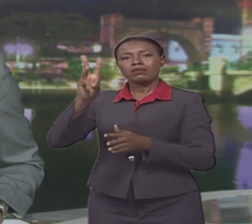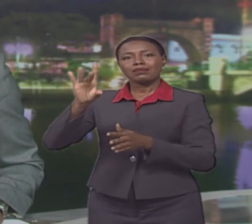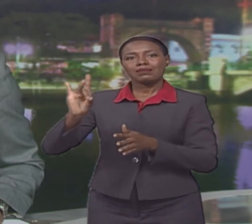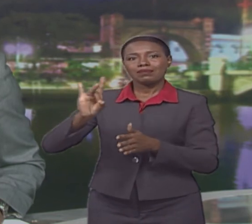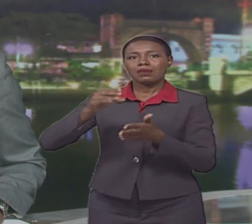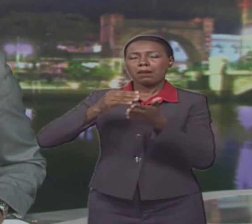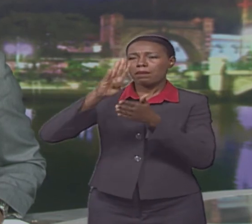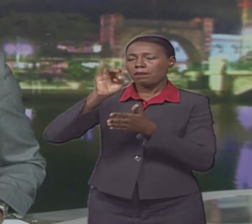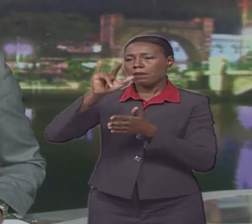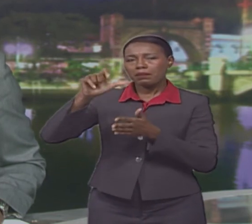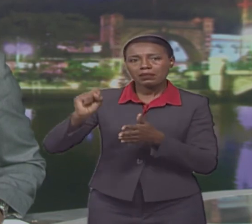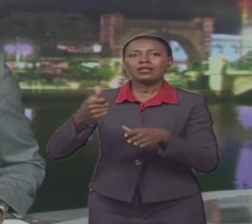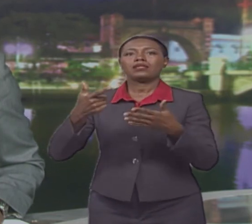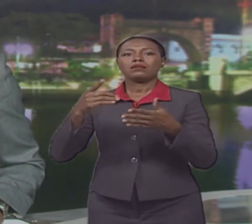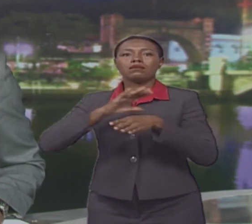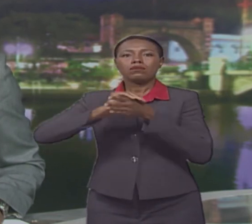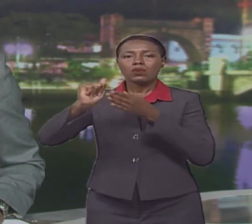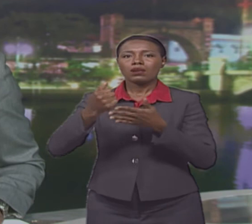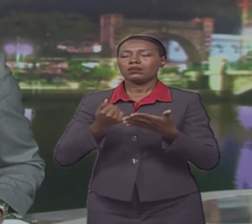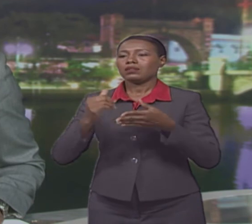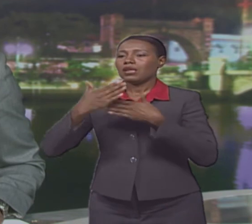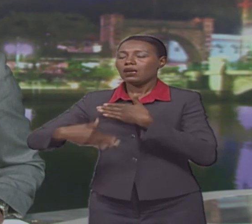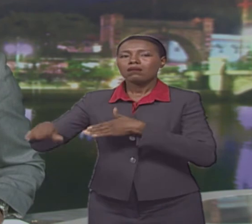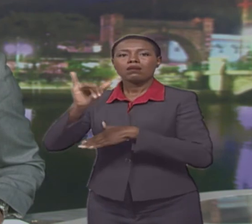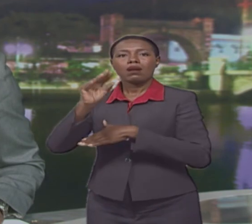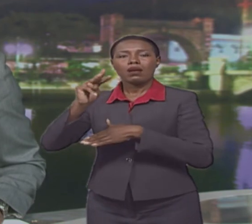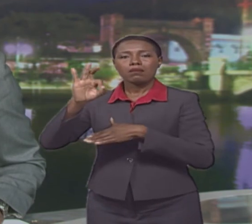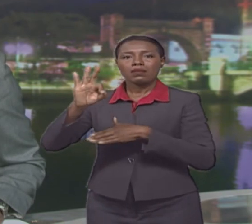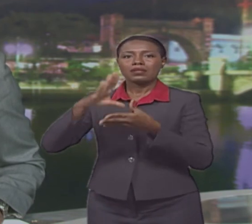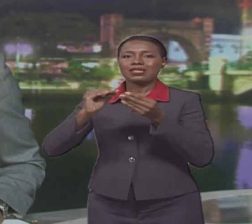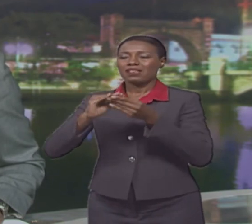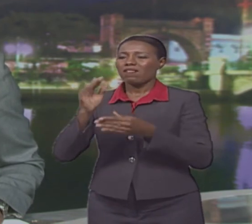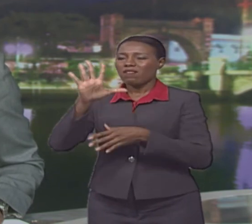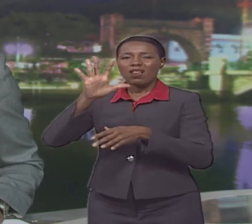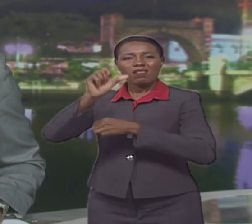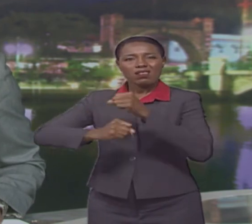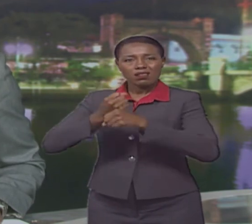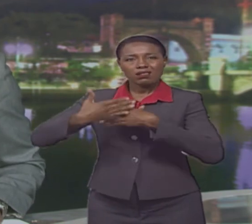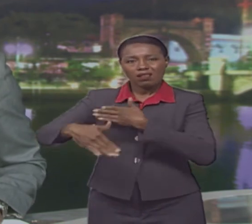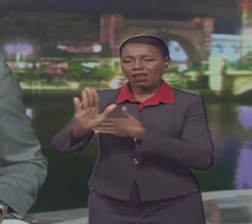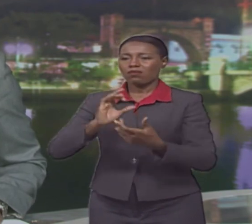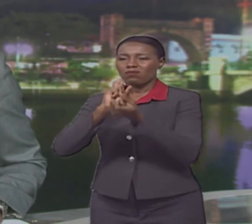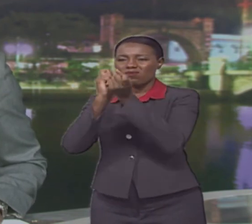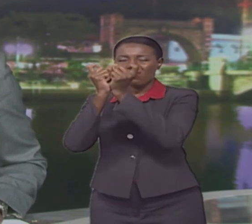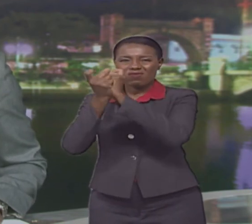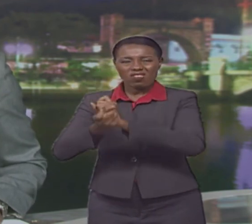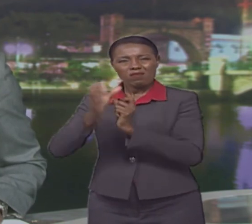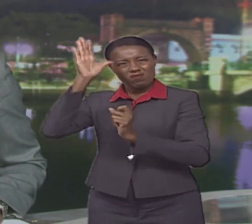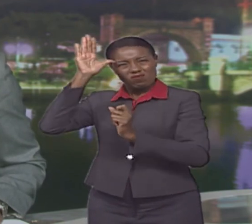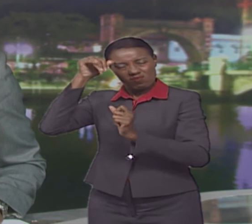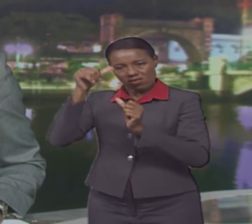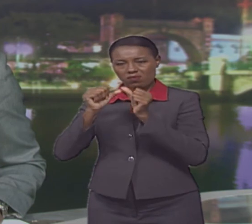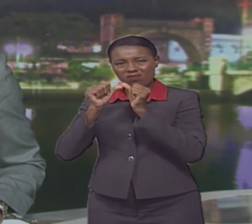standby arrangement. The IMF, in a statement, said after 5 years of reforms and tenacious fiscal consolidation, risks from